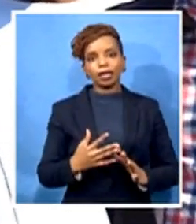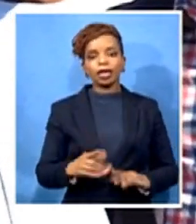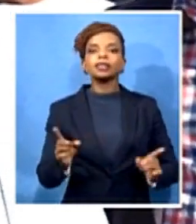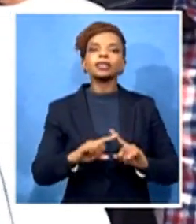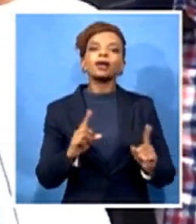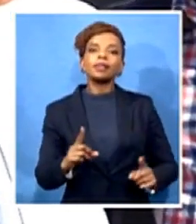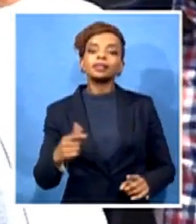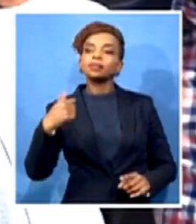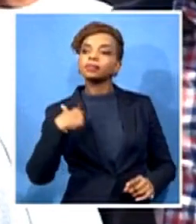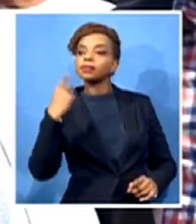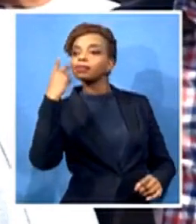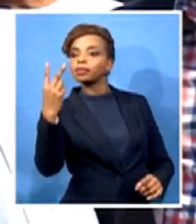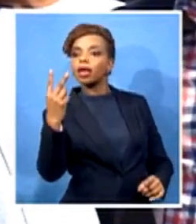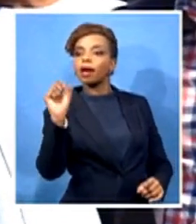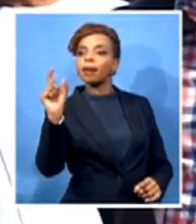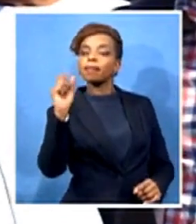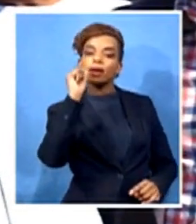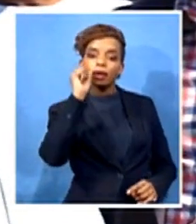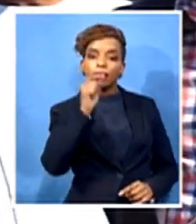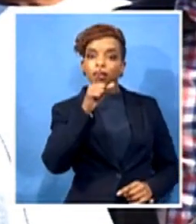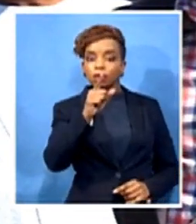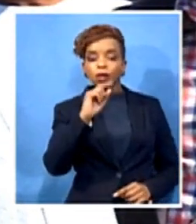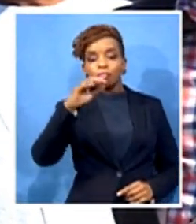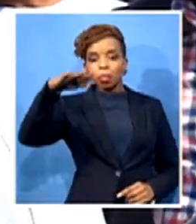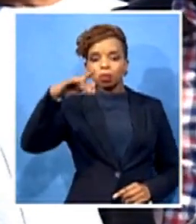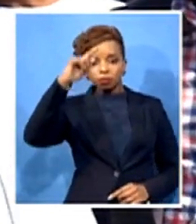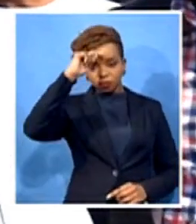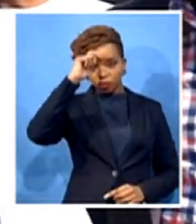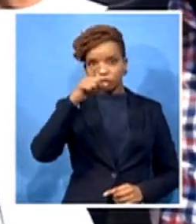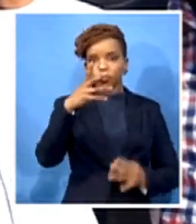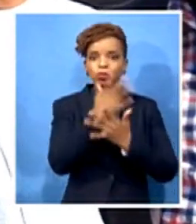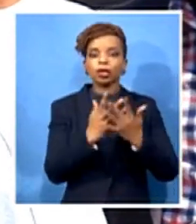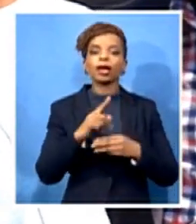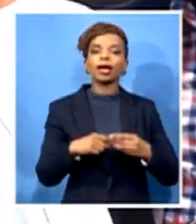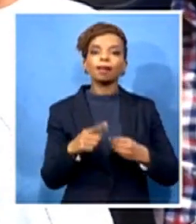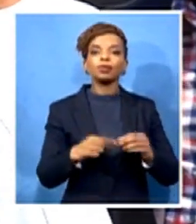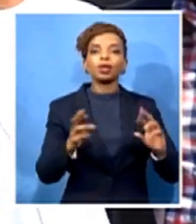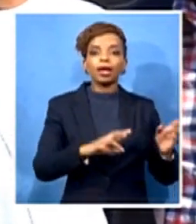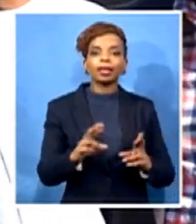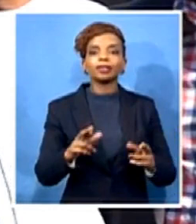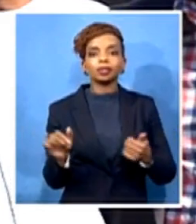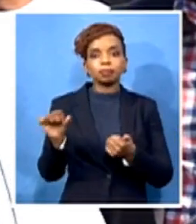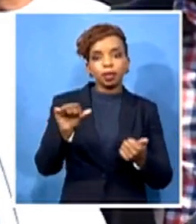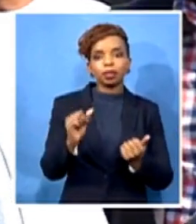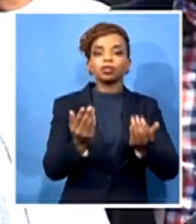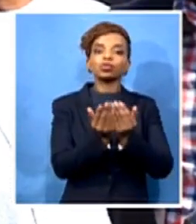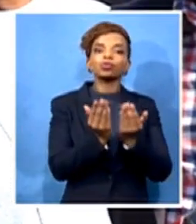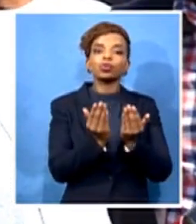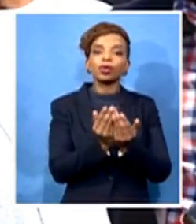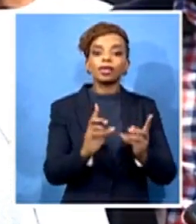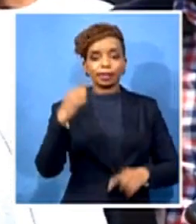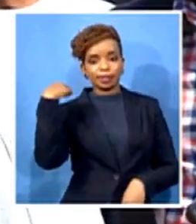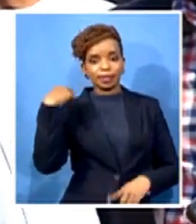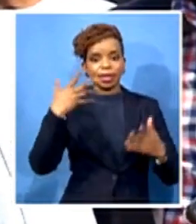that our learners are ready to come back to school. Yesterday, I met all the circuit managers in the district. We have 141